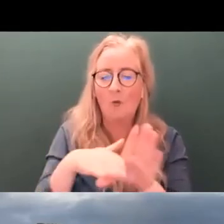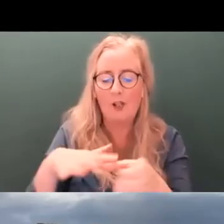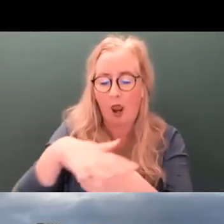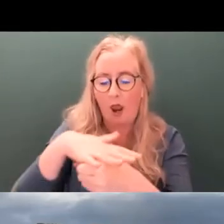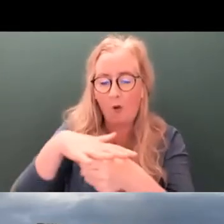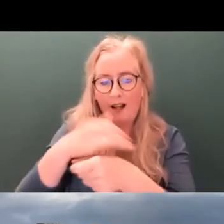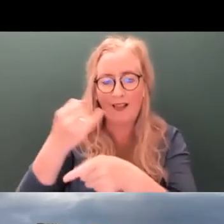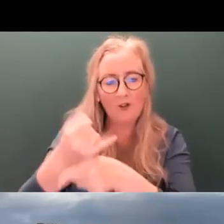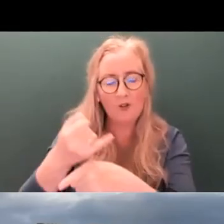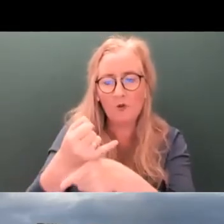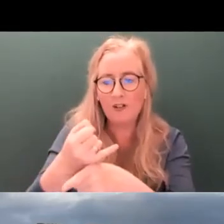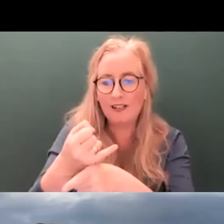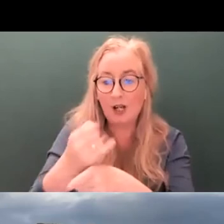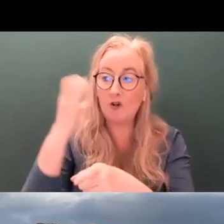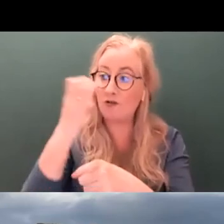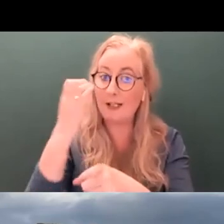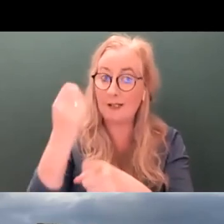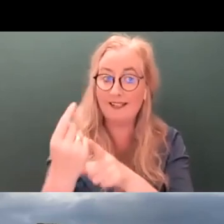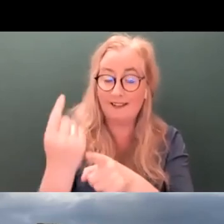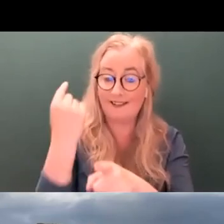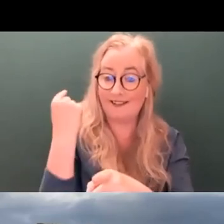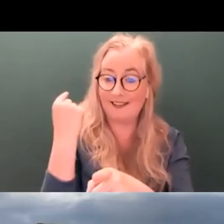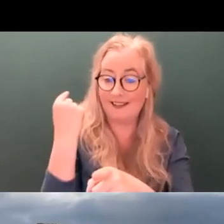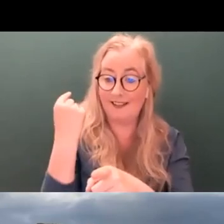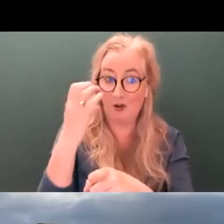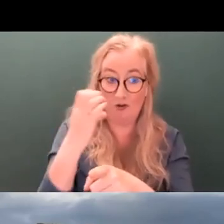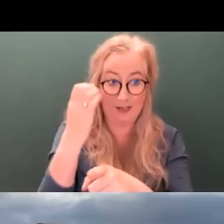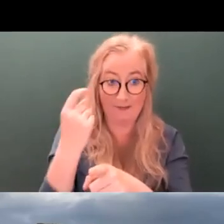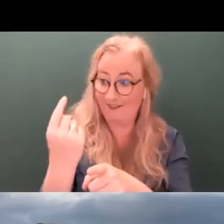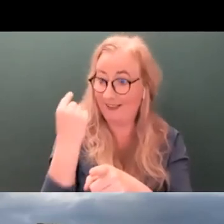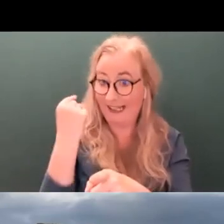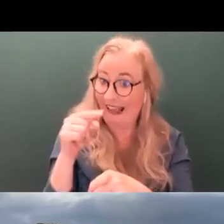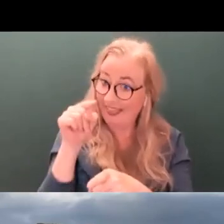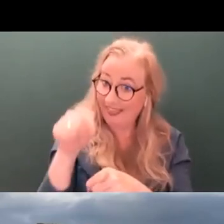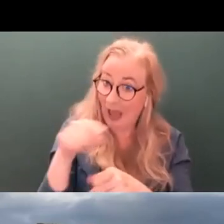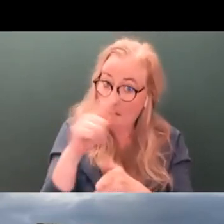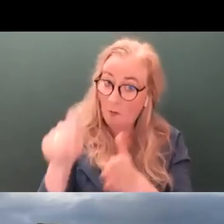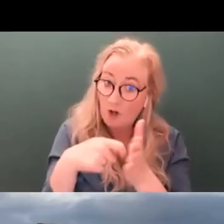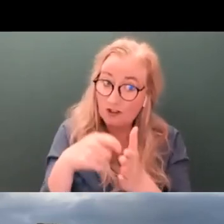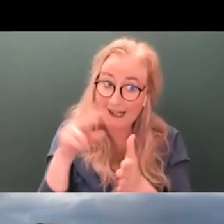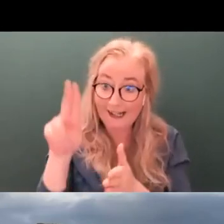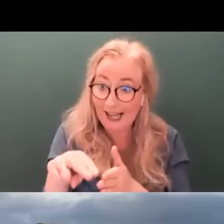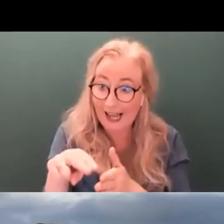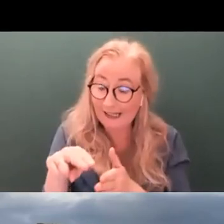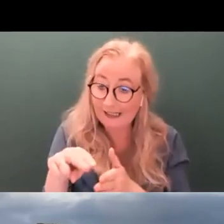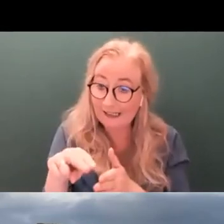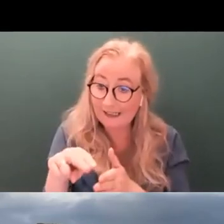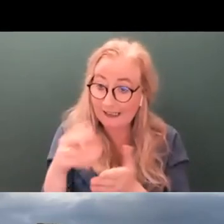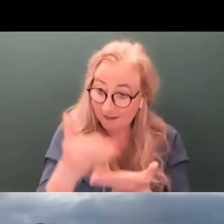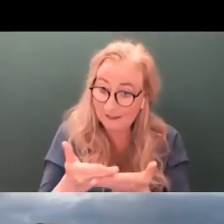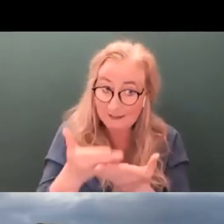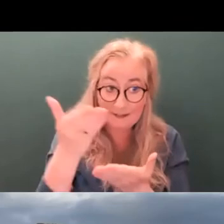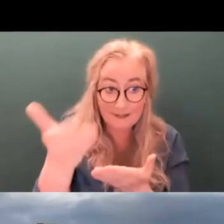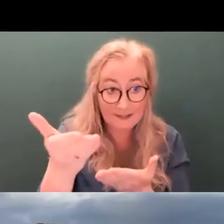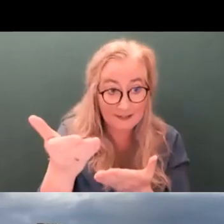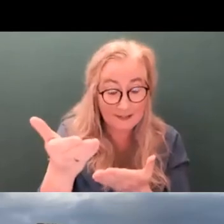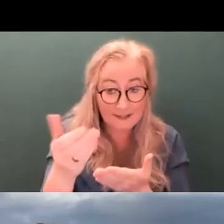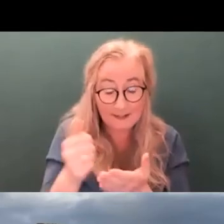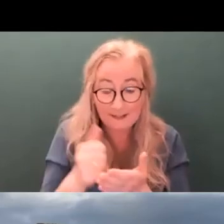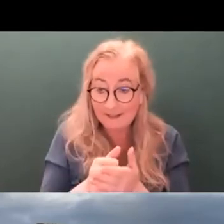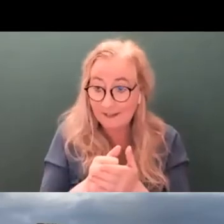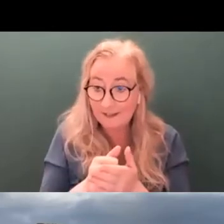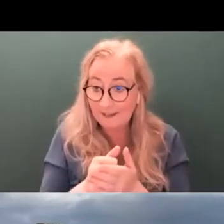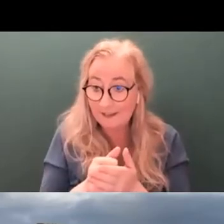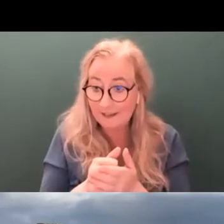at Christmas, the Christmas just gone. Is that a project that they, given the substance of the projects